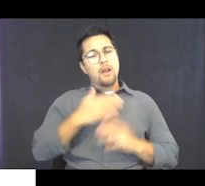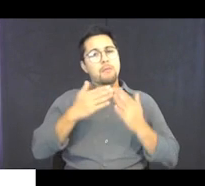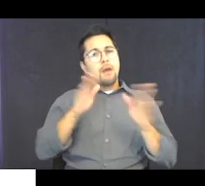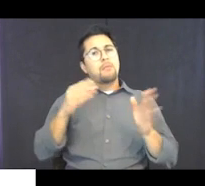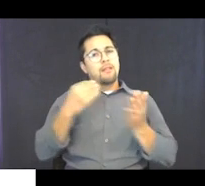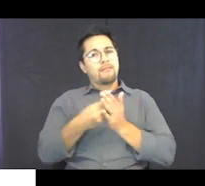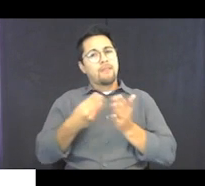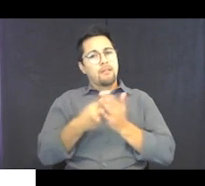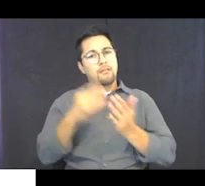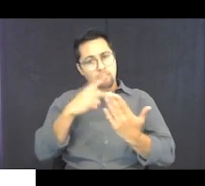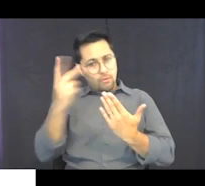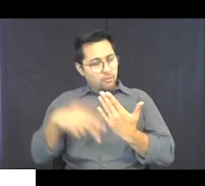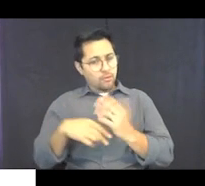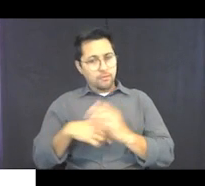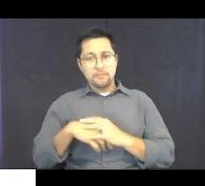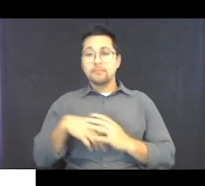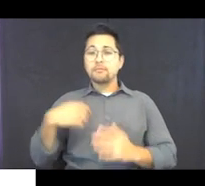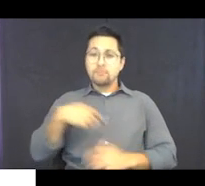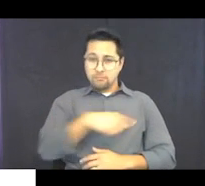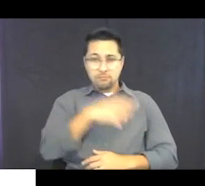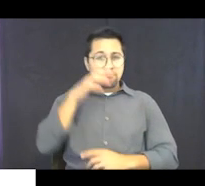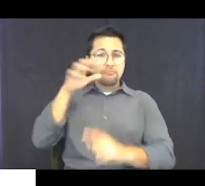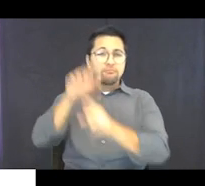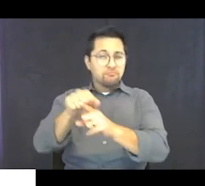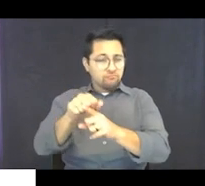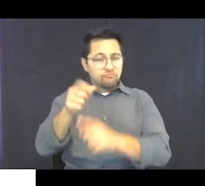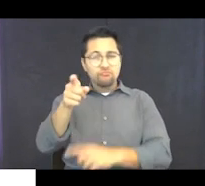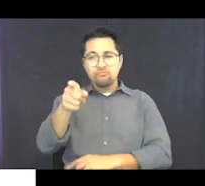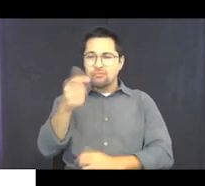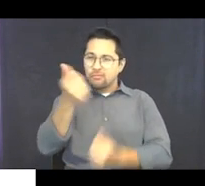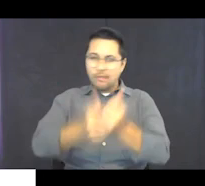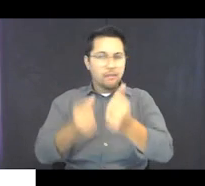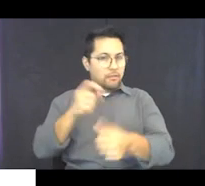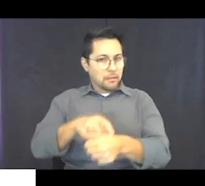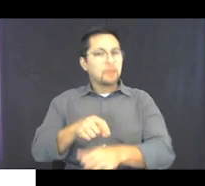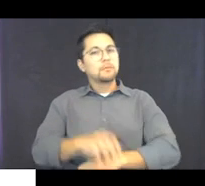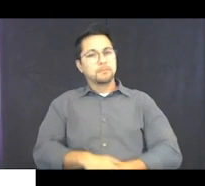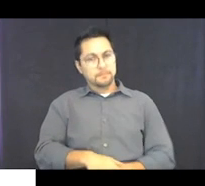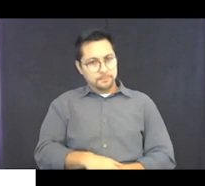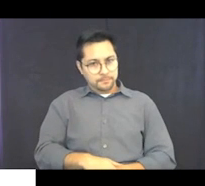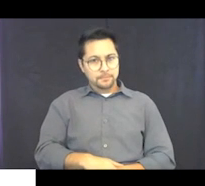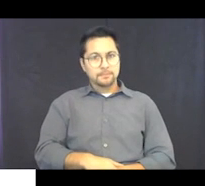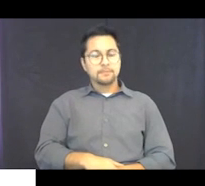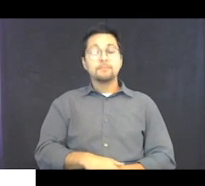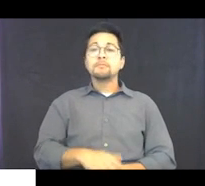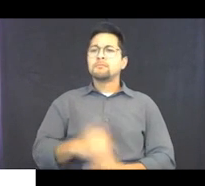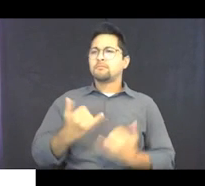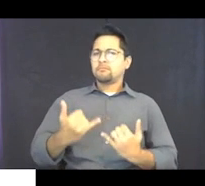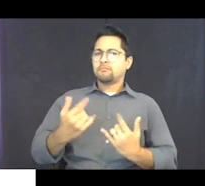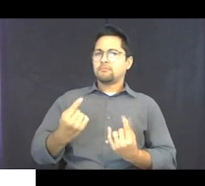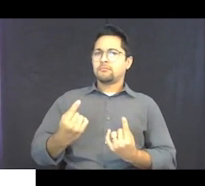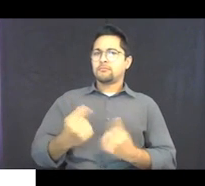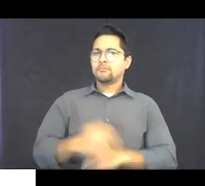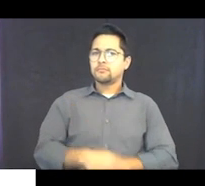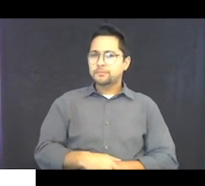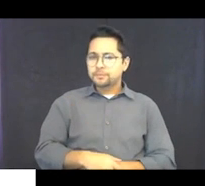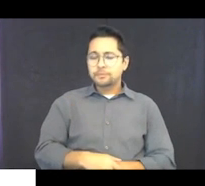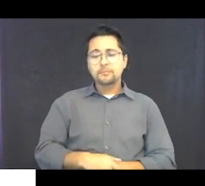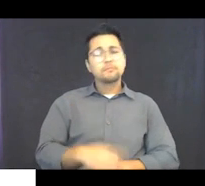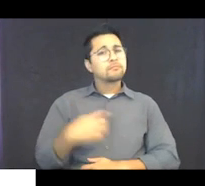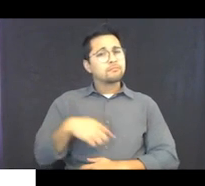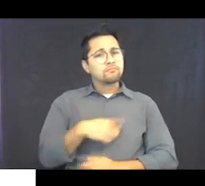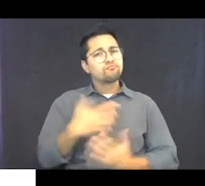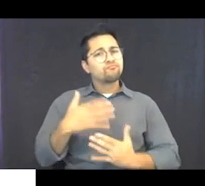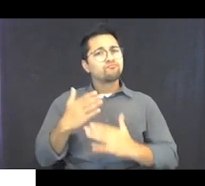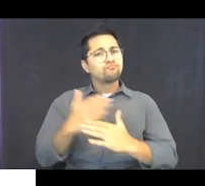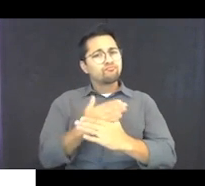program. We will catch you every time. Now what? We wanted to